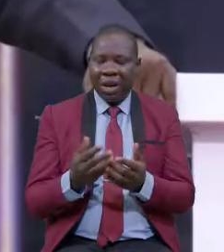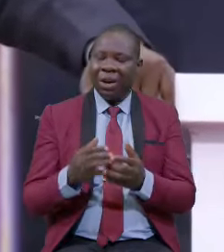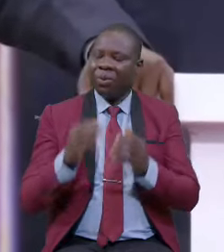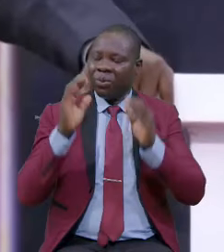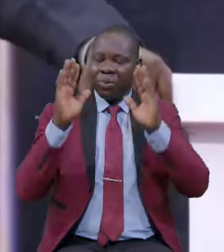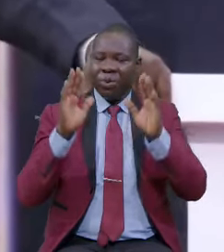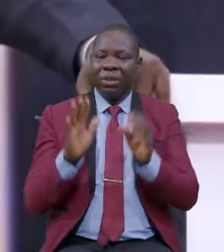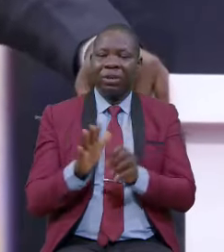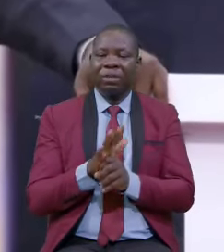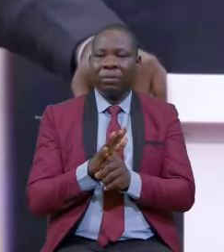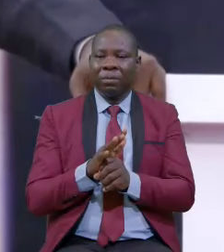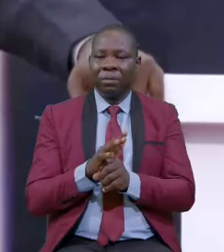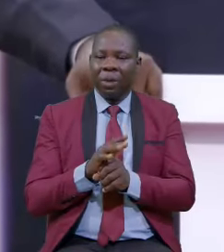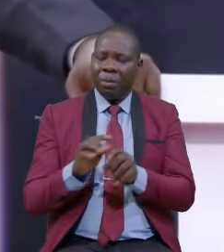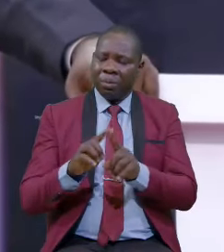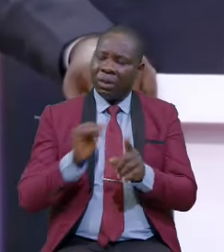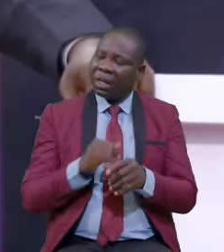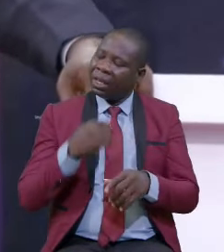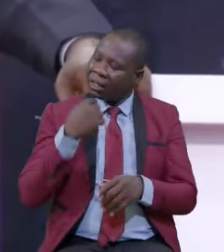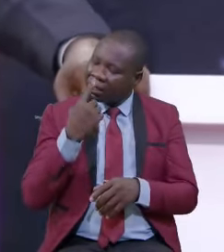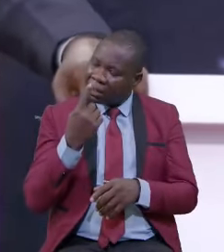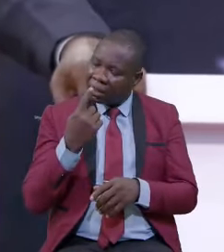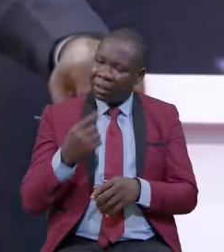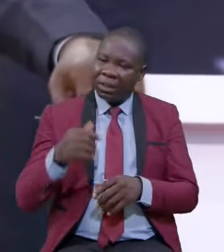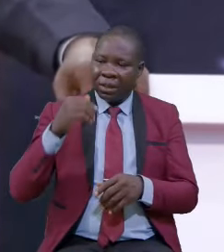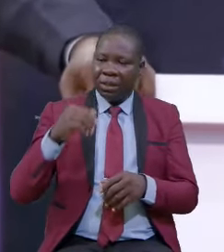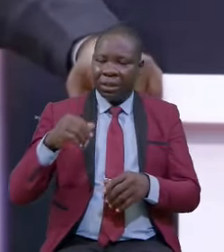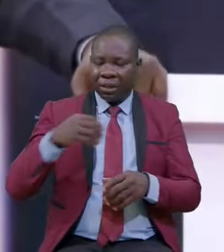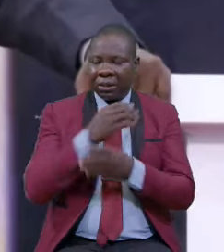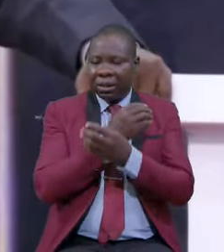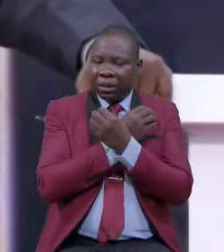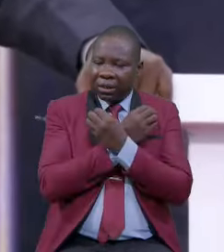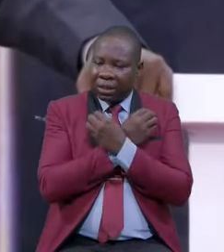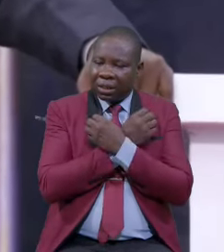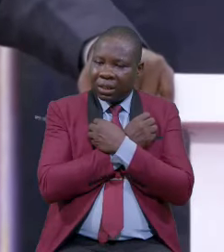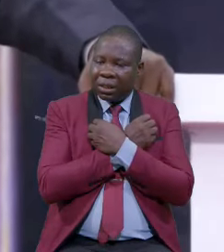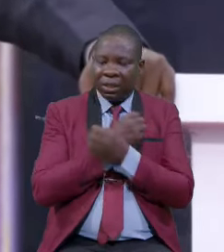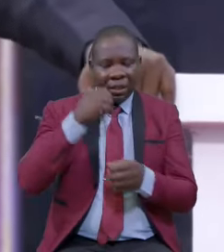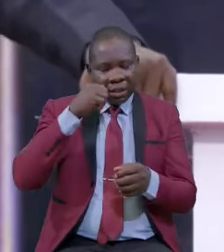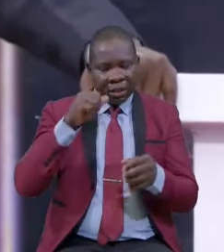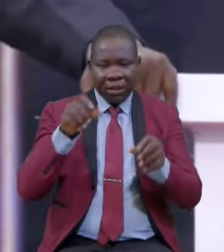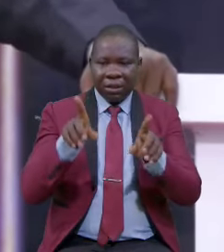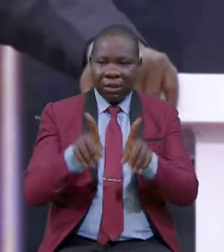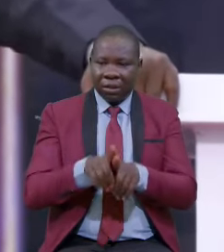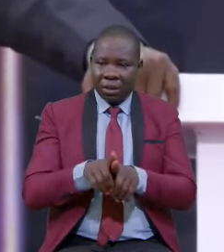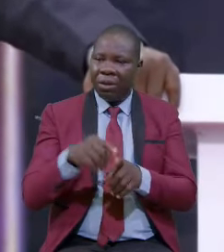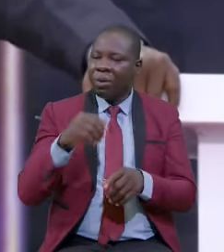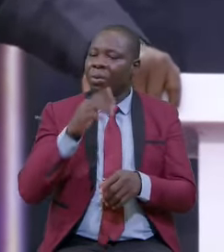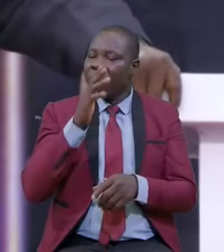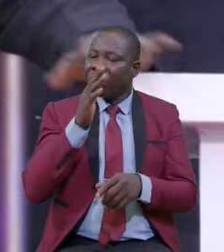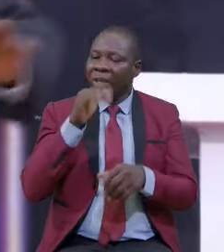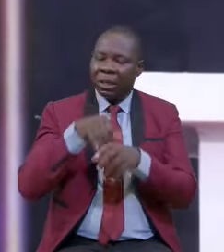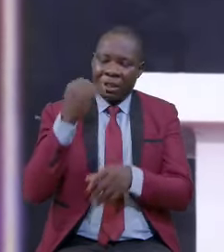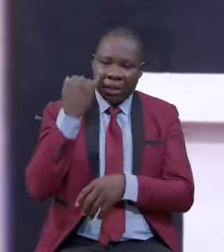sister, dear mother in Israel, do you eat part of the food that you give to